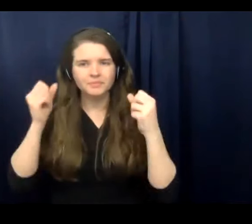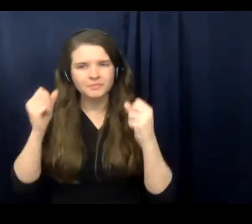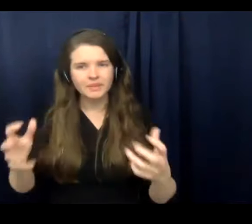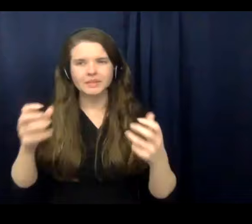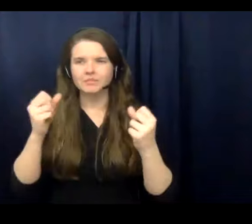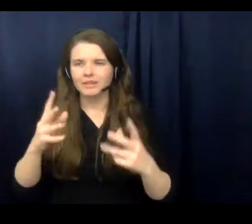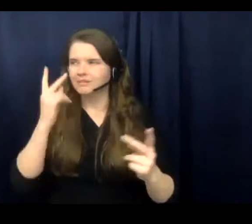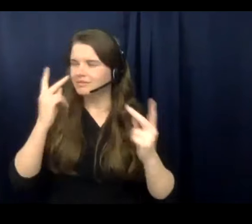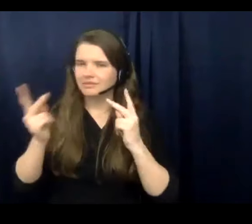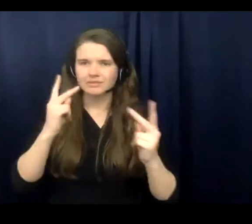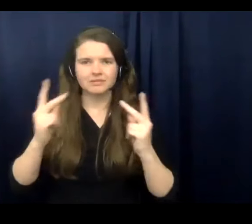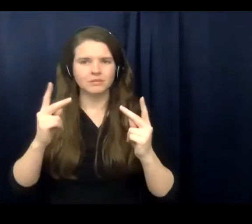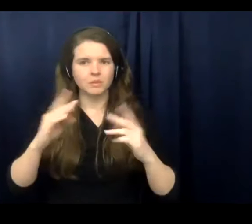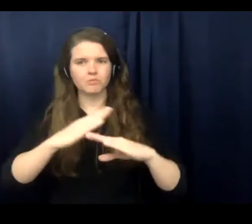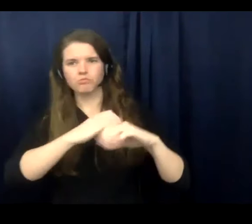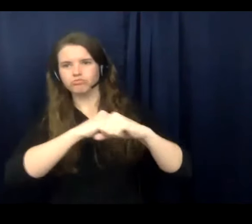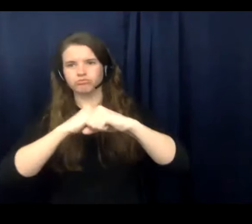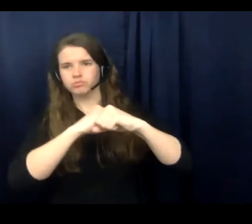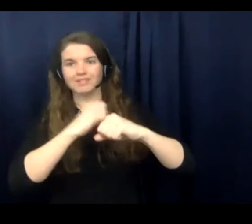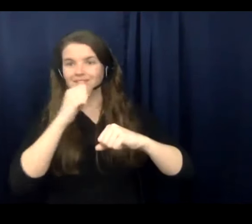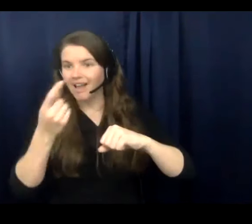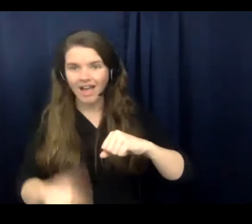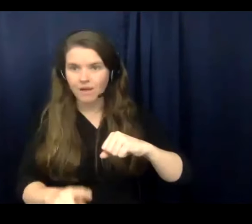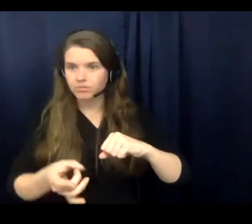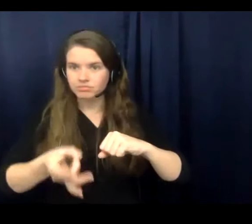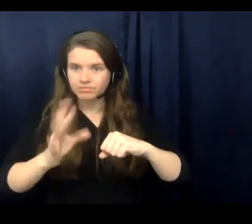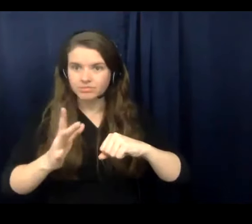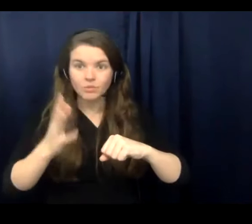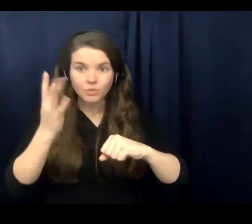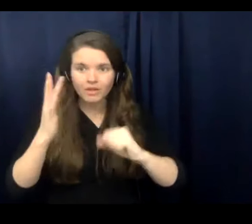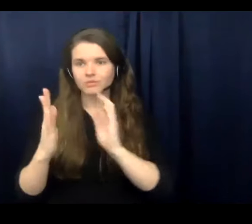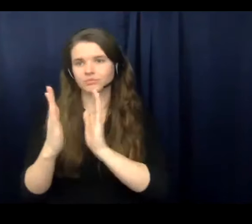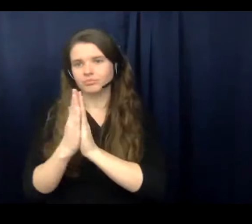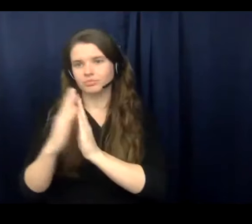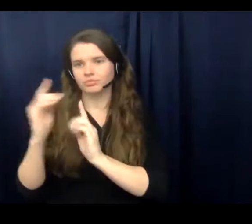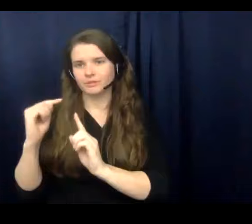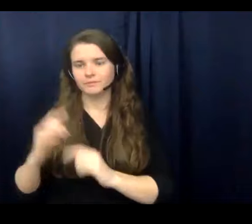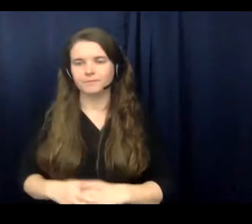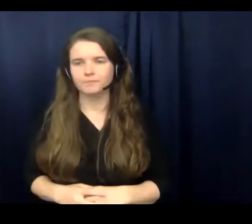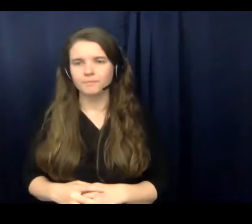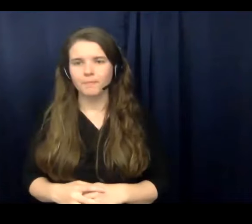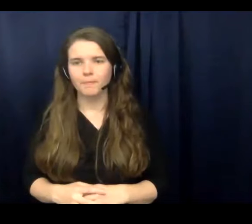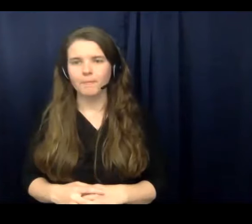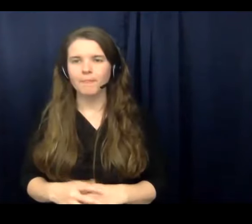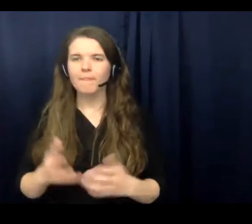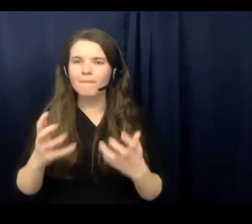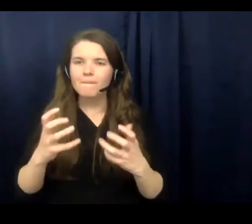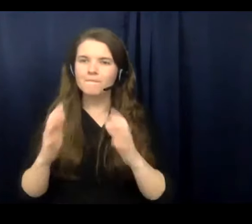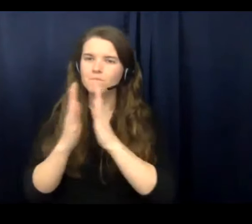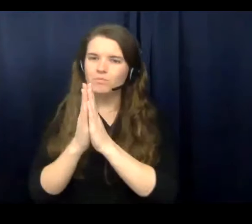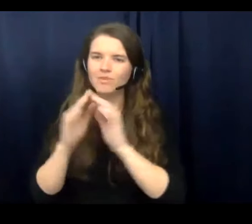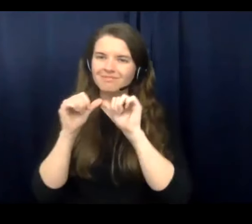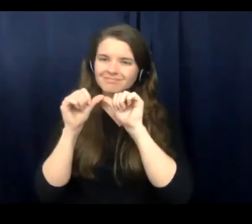tragedies we and others have been protected from the result of prayer. We want our prayer life to continue as